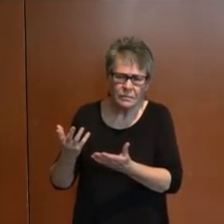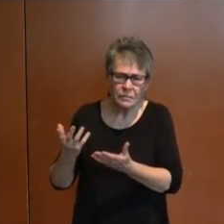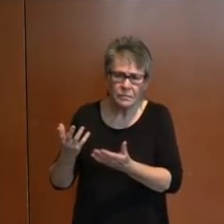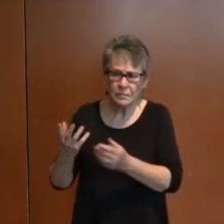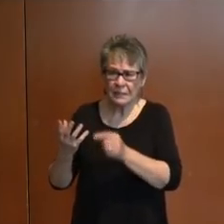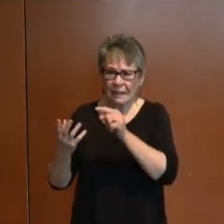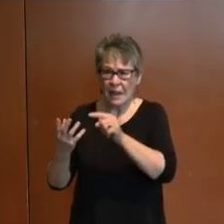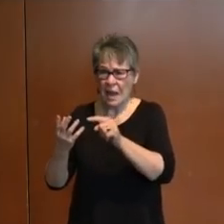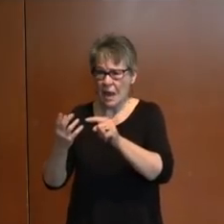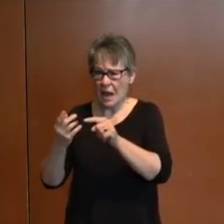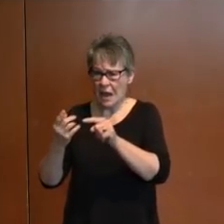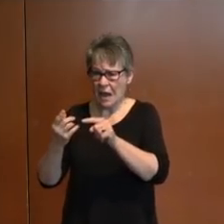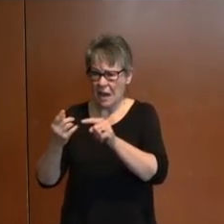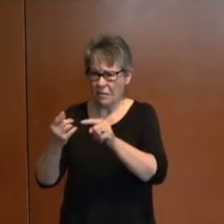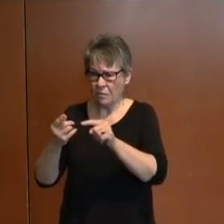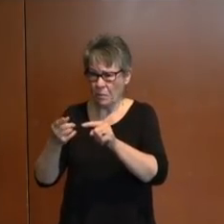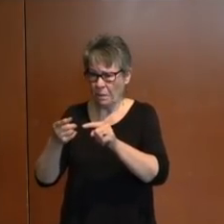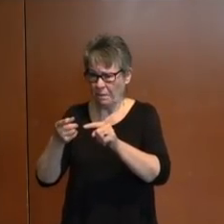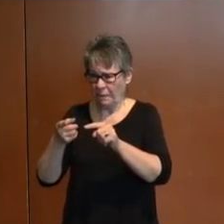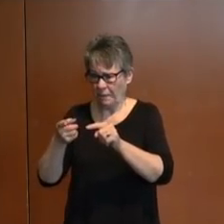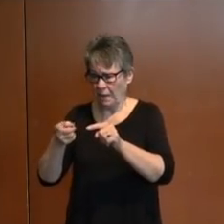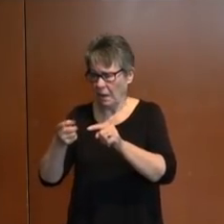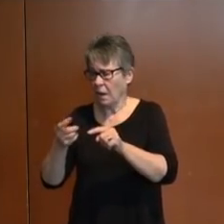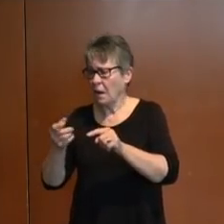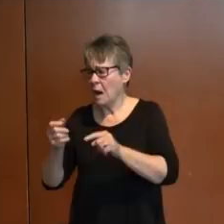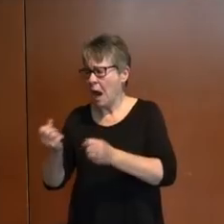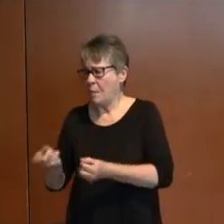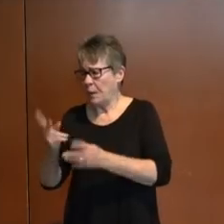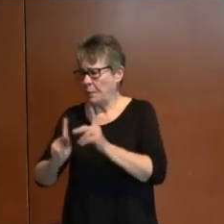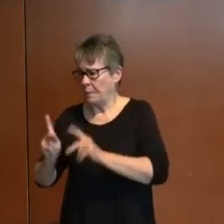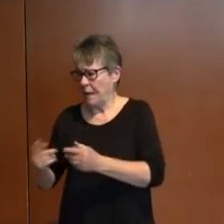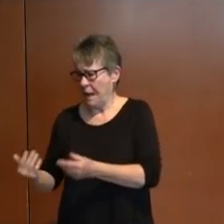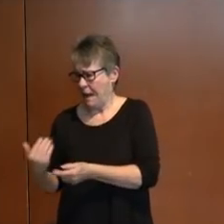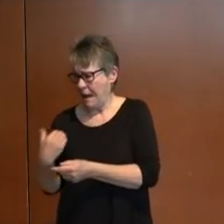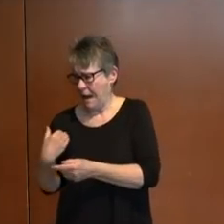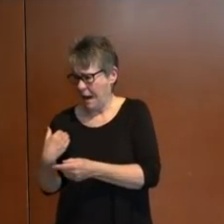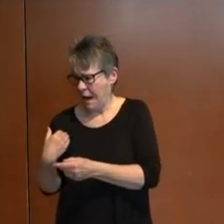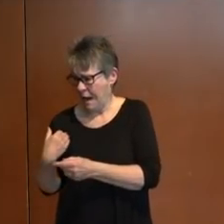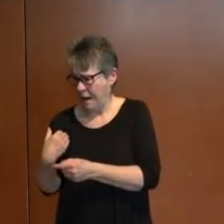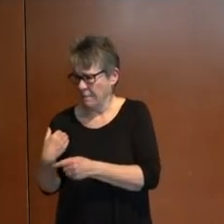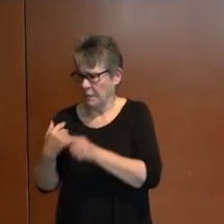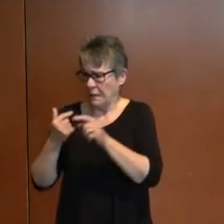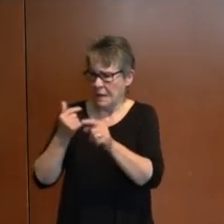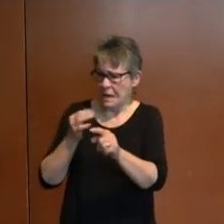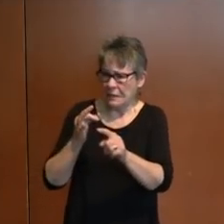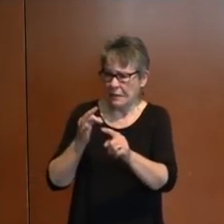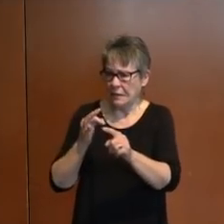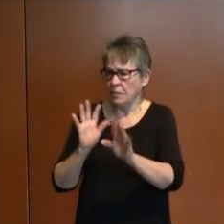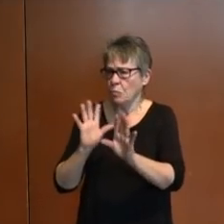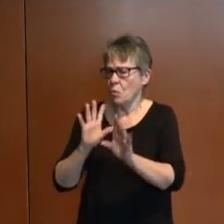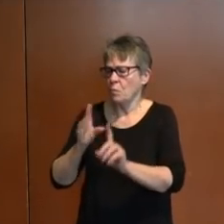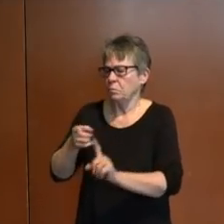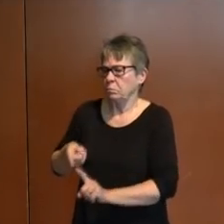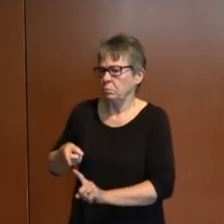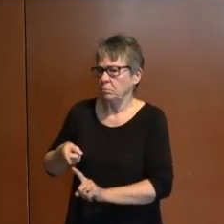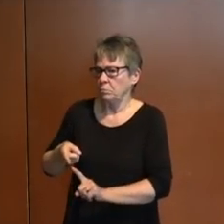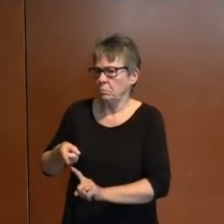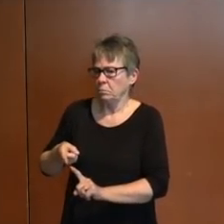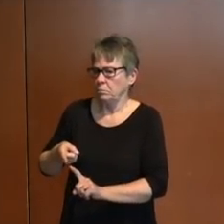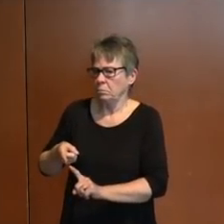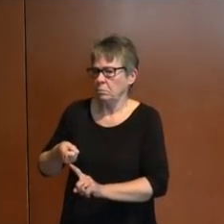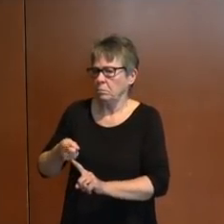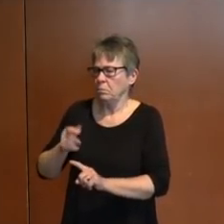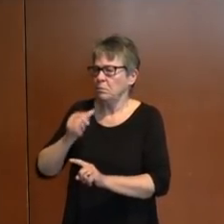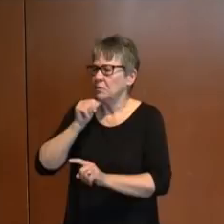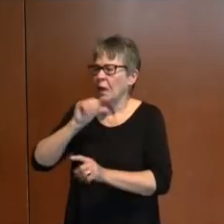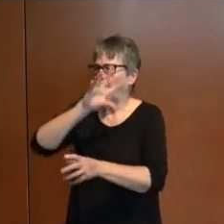and the denominator is by any measure larger than the number of positive tests we have. So that's a conclusion that we're not drawing, and we don't think you